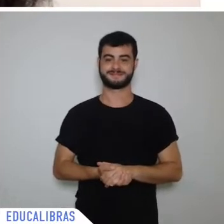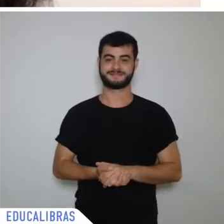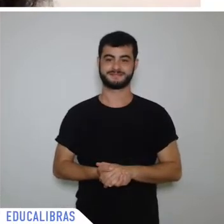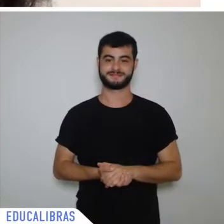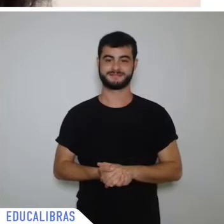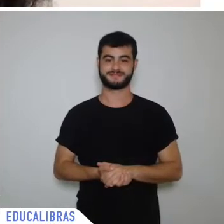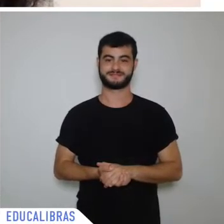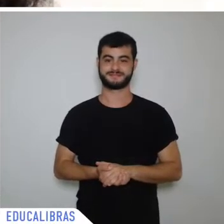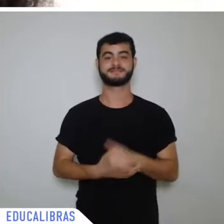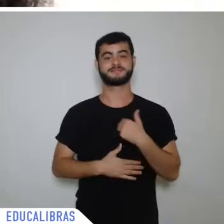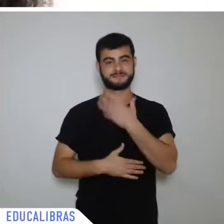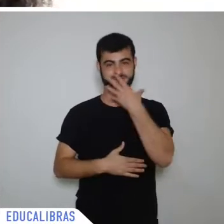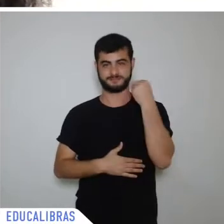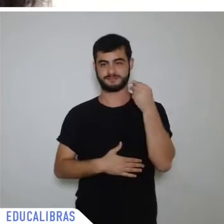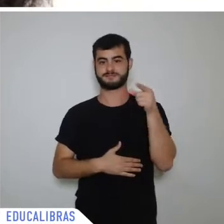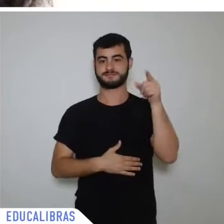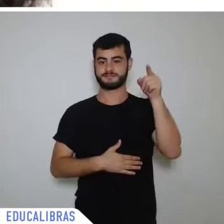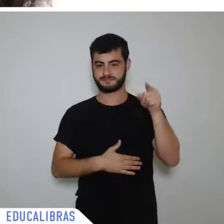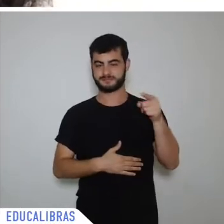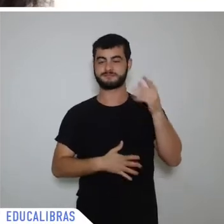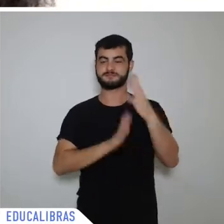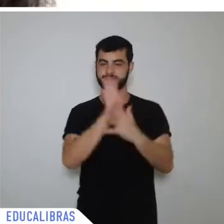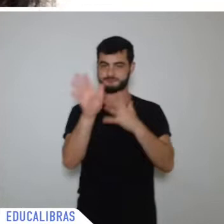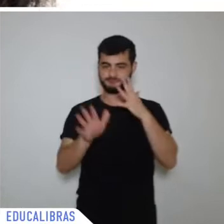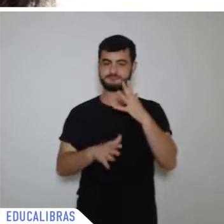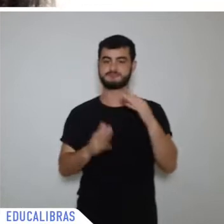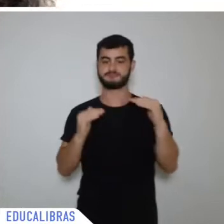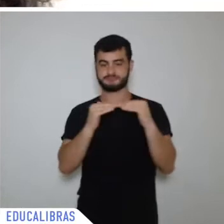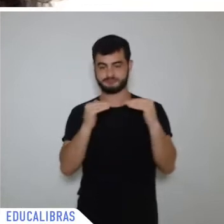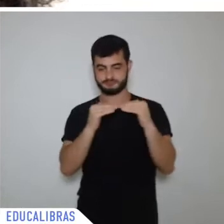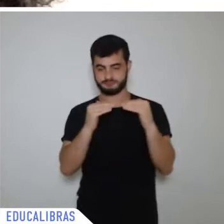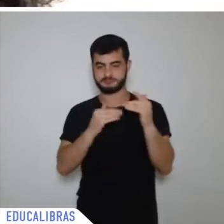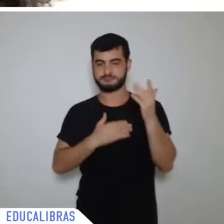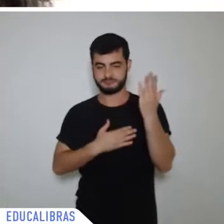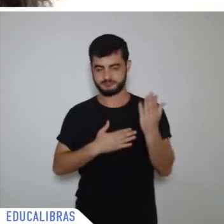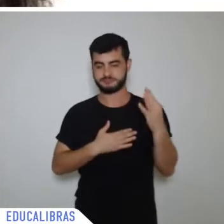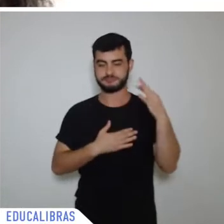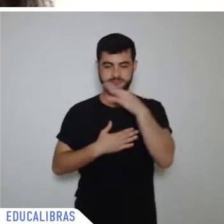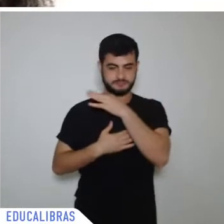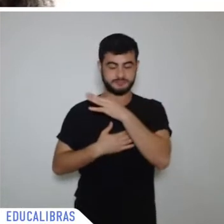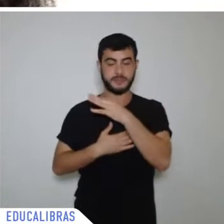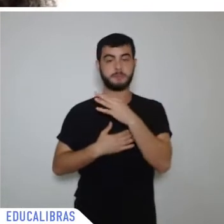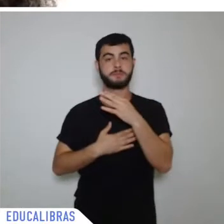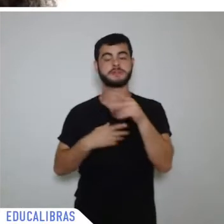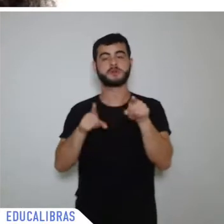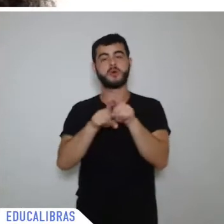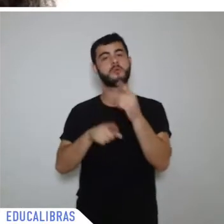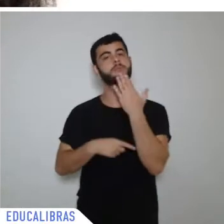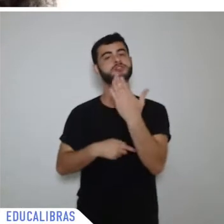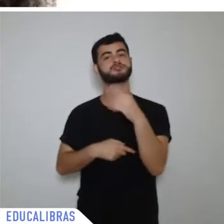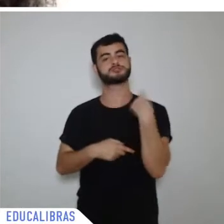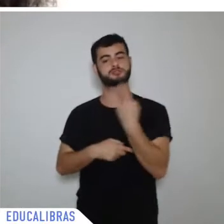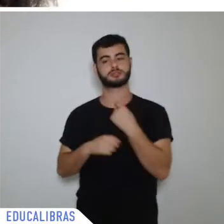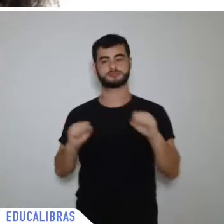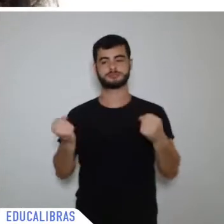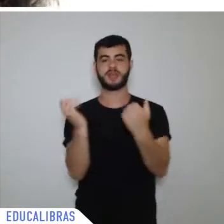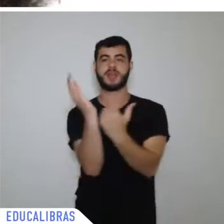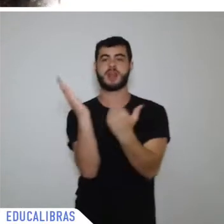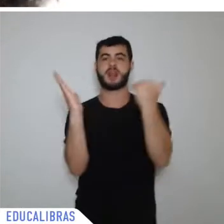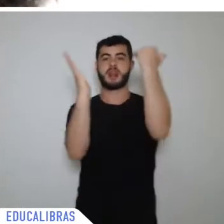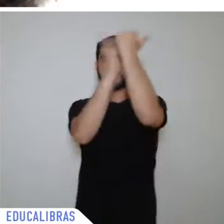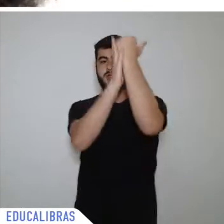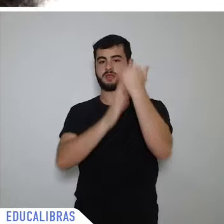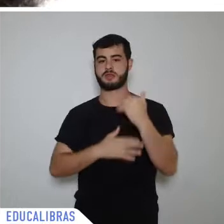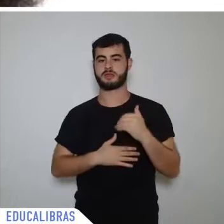just complimenting. I'm very happy with the answers, but I want to ask that you can go